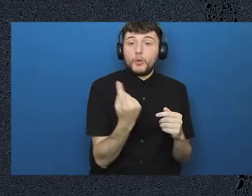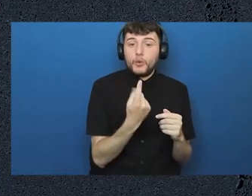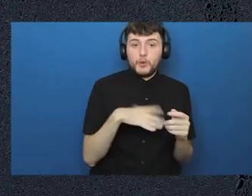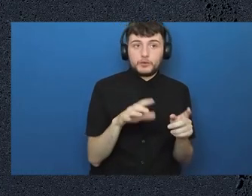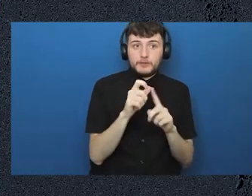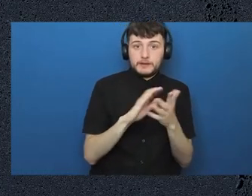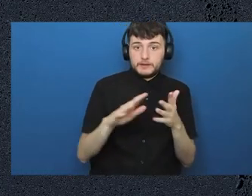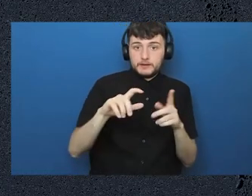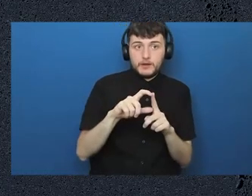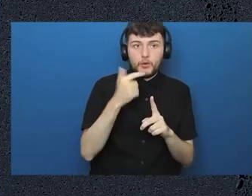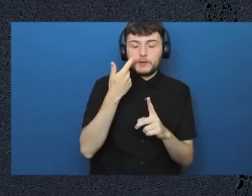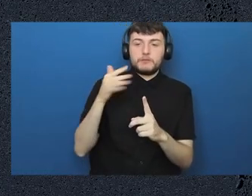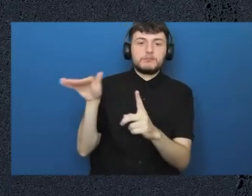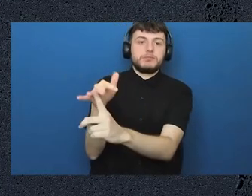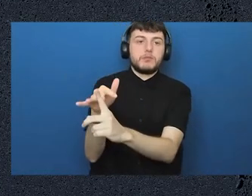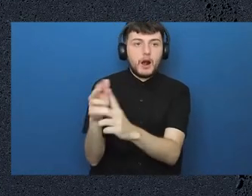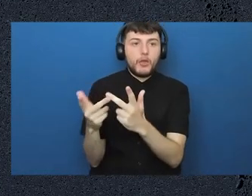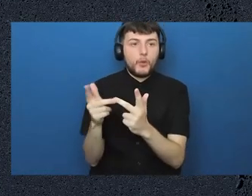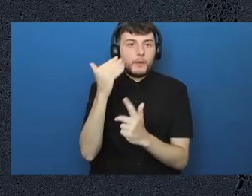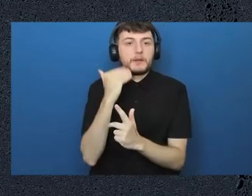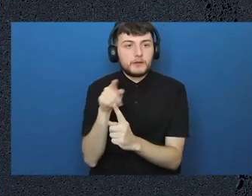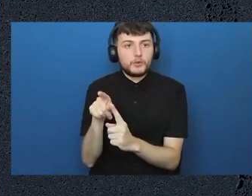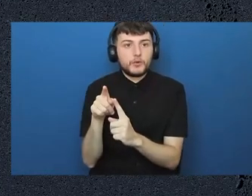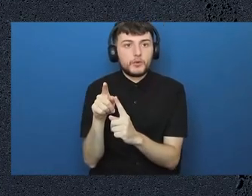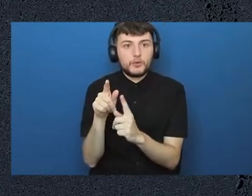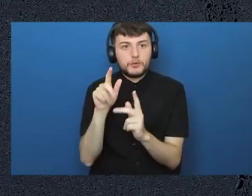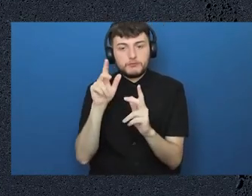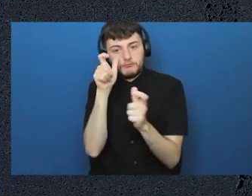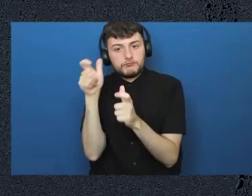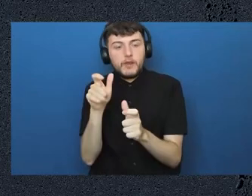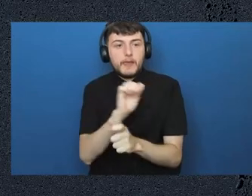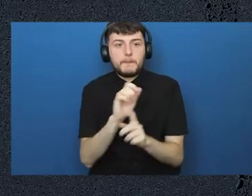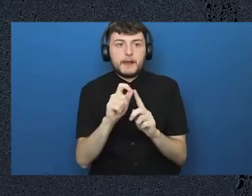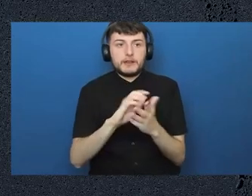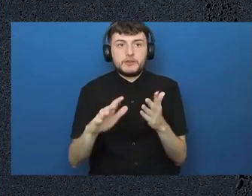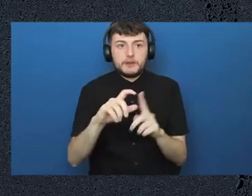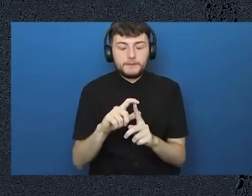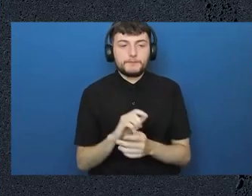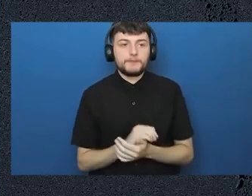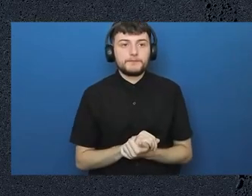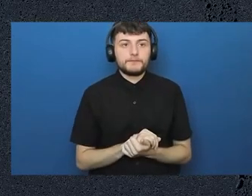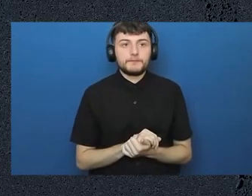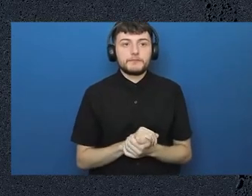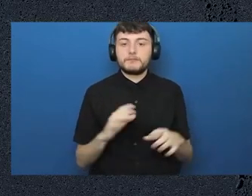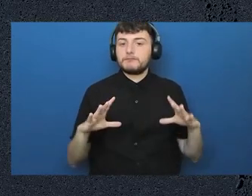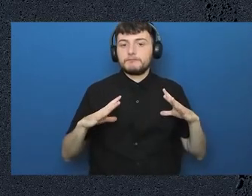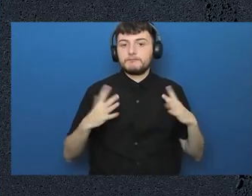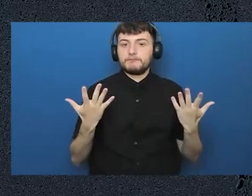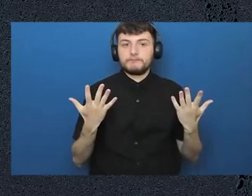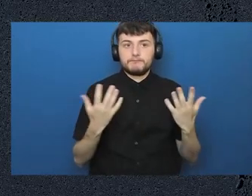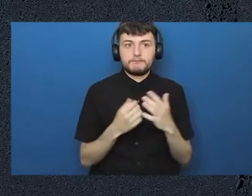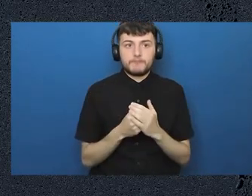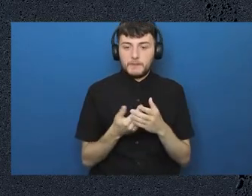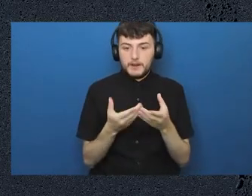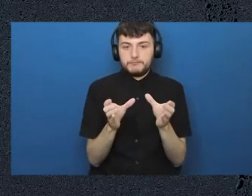any kind of women students, no matter how hard they tried. Well, that says so much. It just happens automatically. And they were just, the same